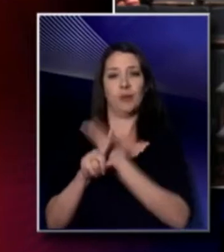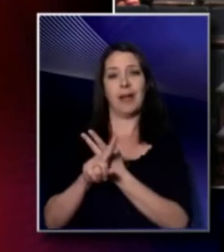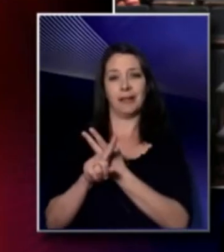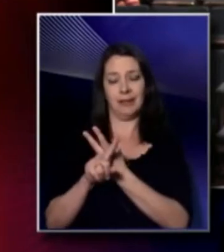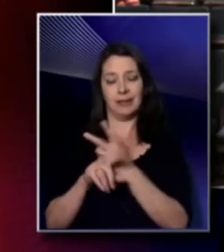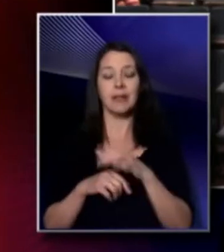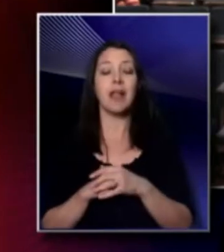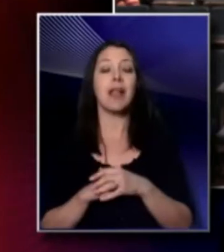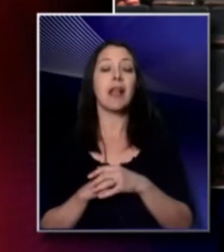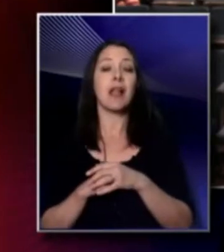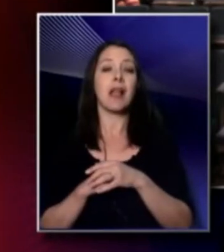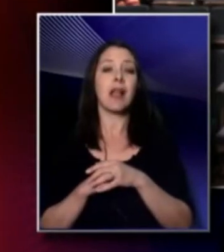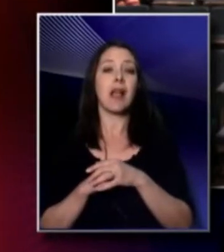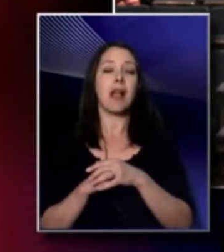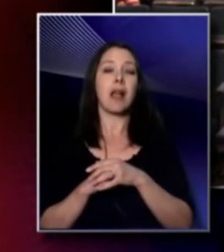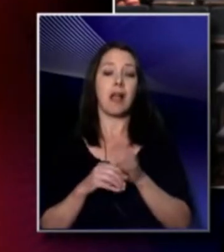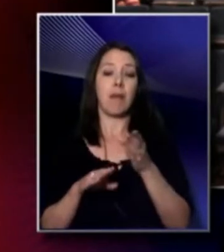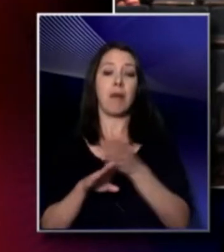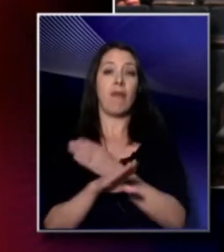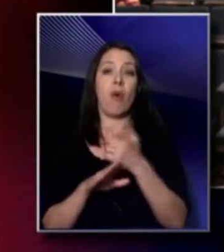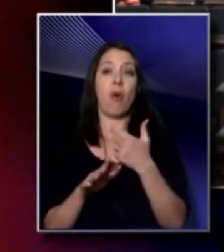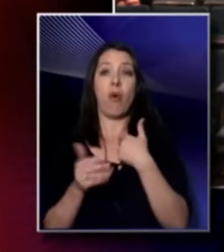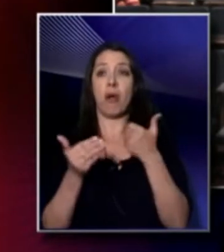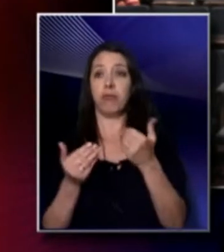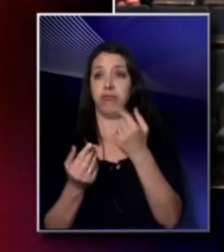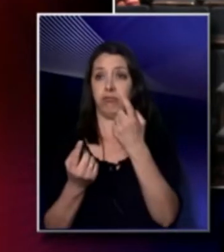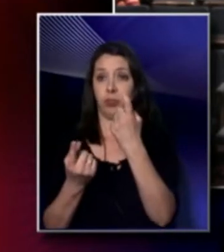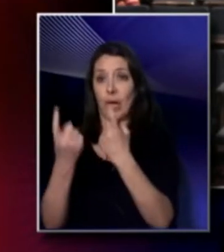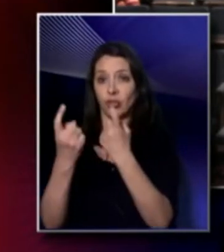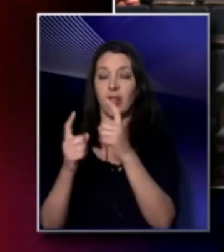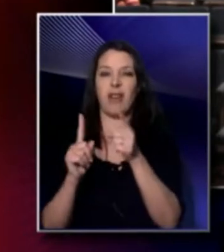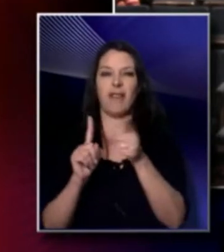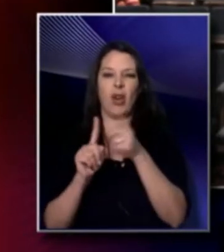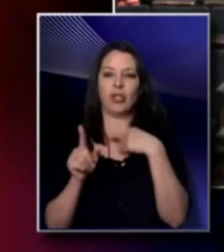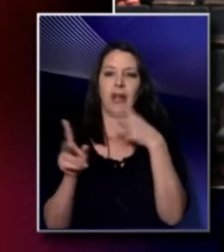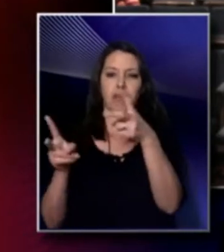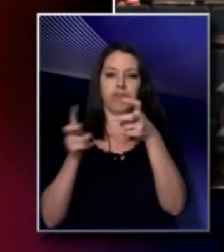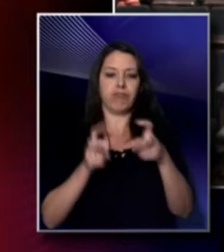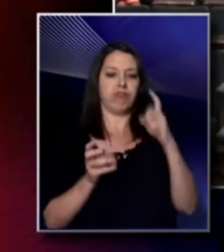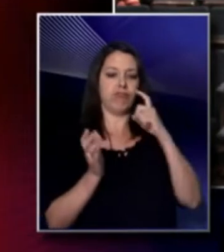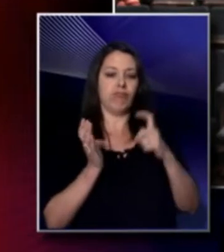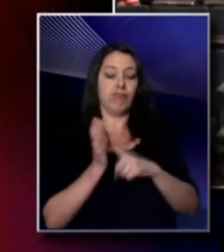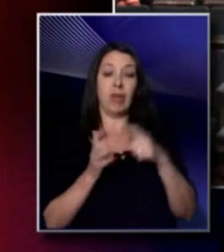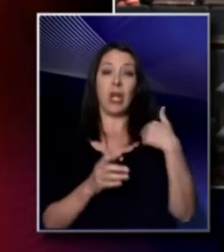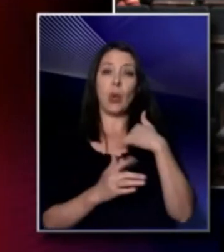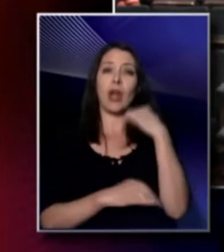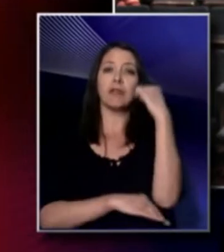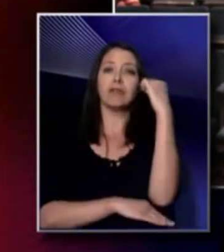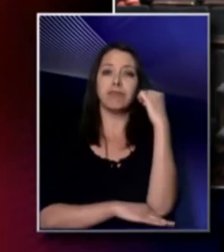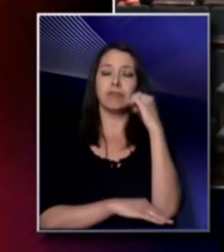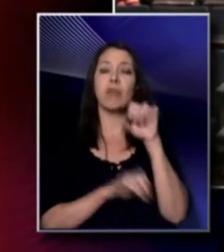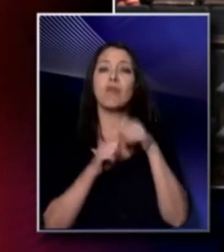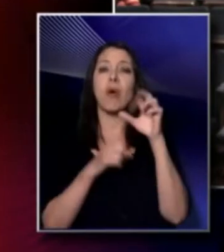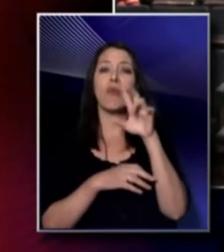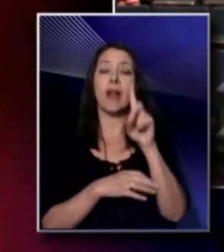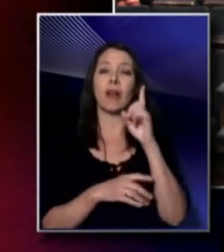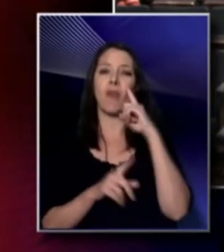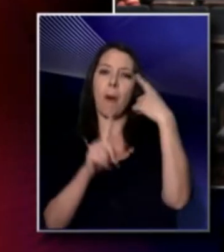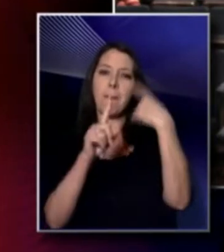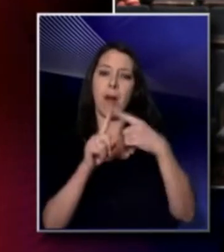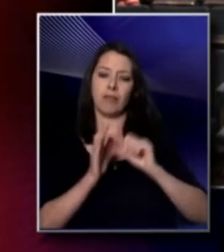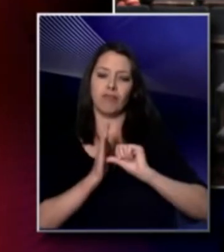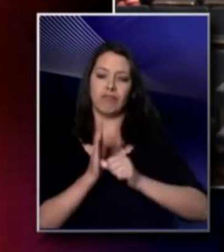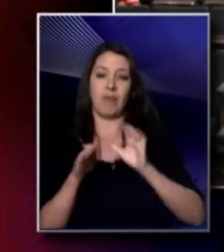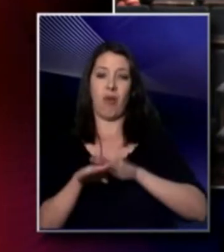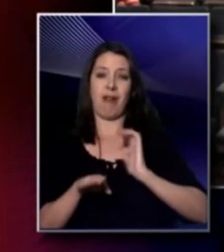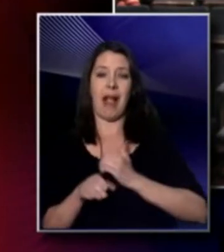And before I open up for any questions, there are a couple things I would love to highlight. We broke a record for us for positive impressions for the